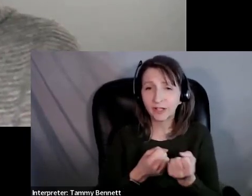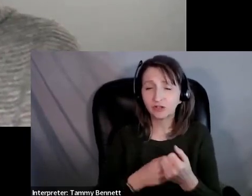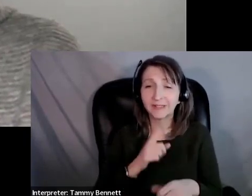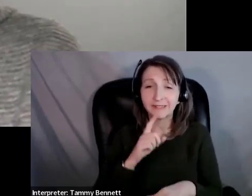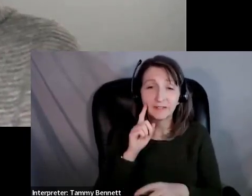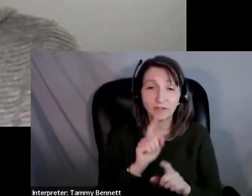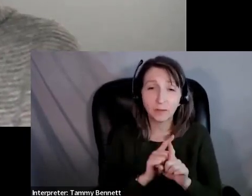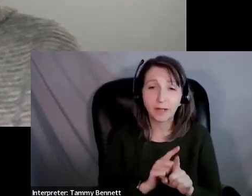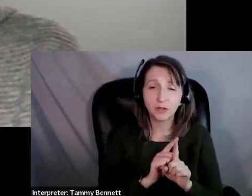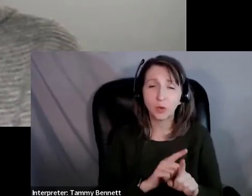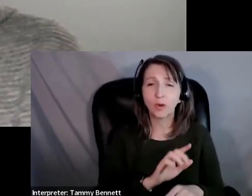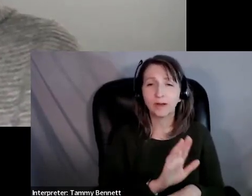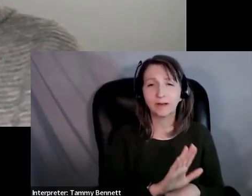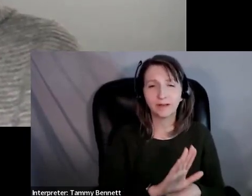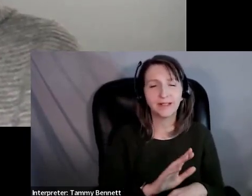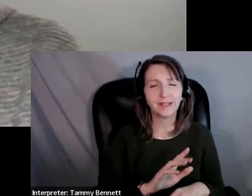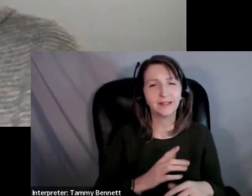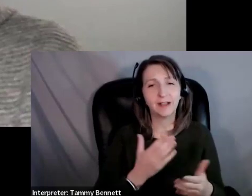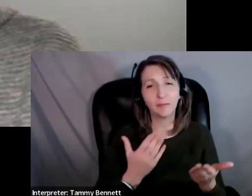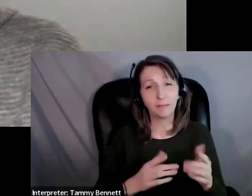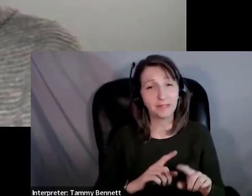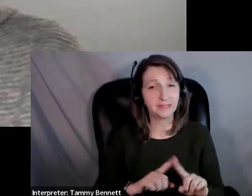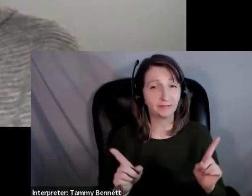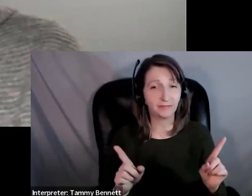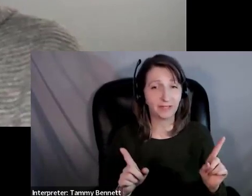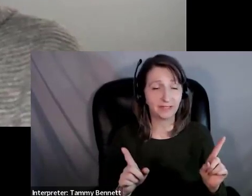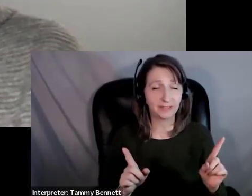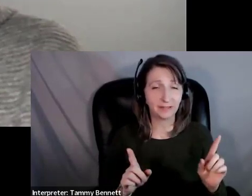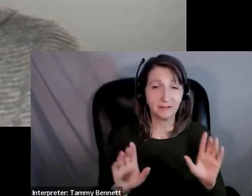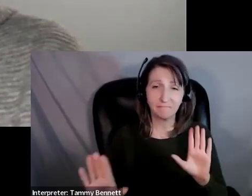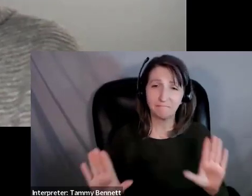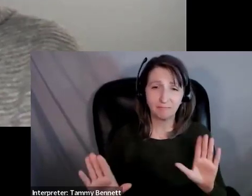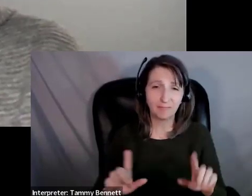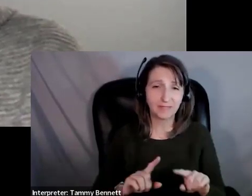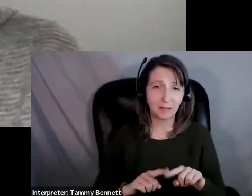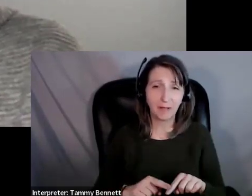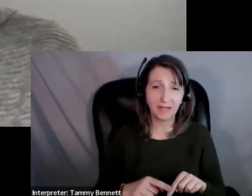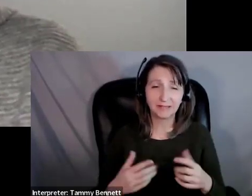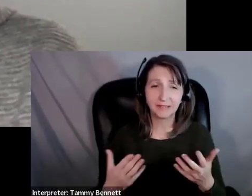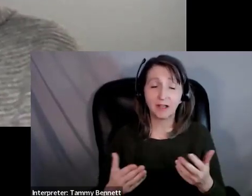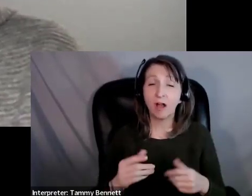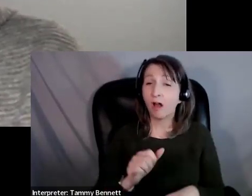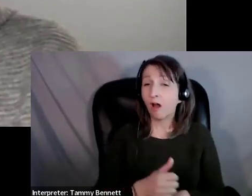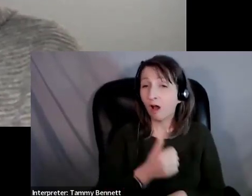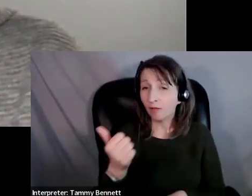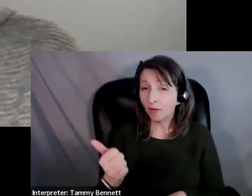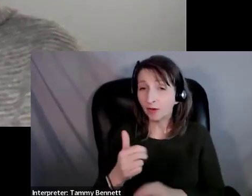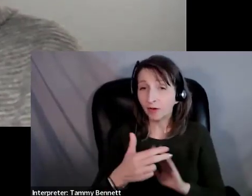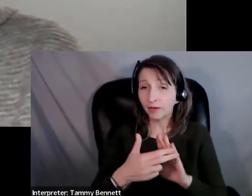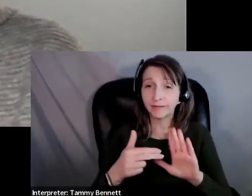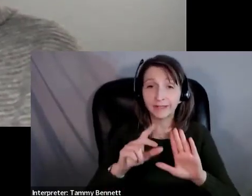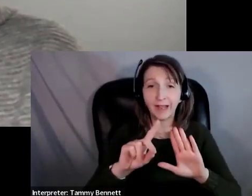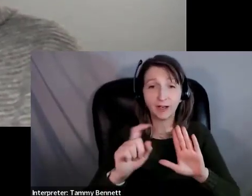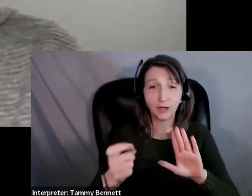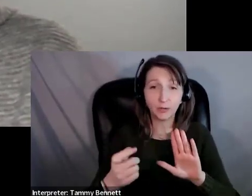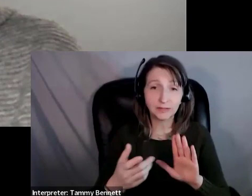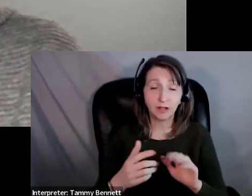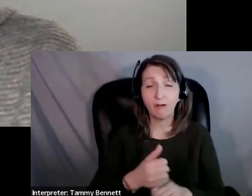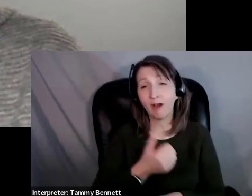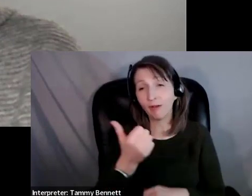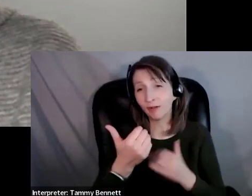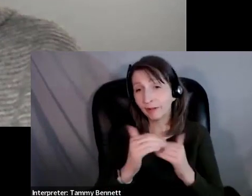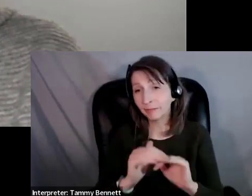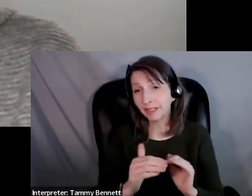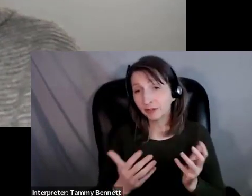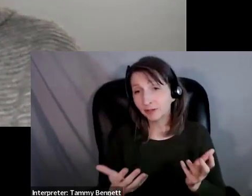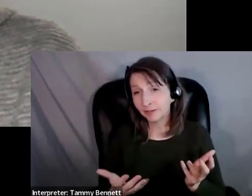it might be a little bit different, maybe a little bit younger, depending on other professionals and if there are other co-diagnoses or their limitations, but that can definitely depend. Um,